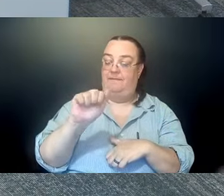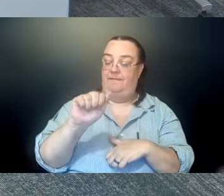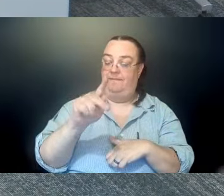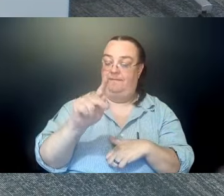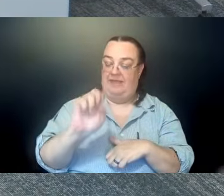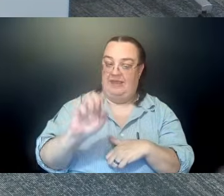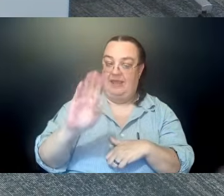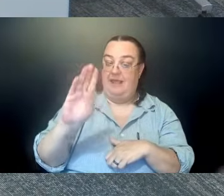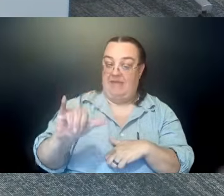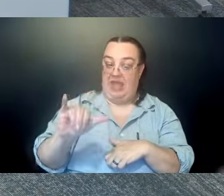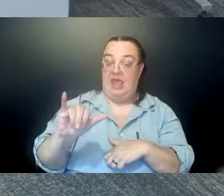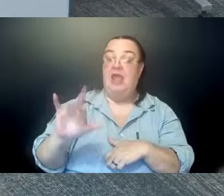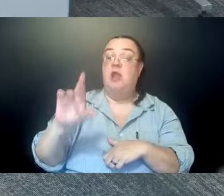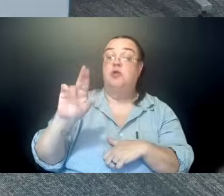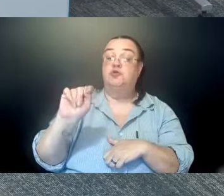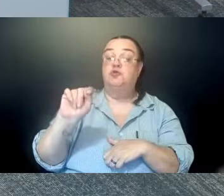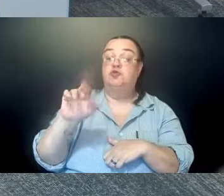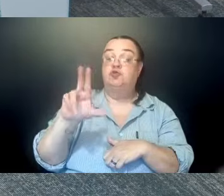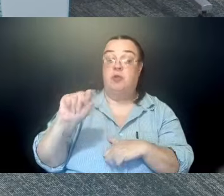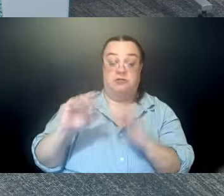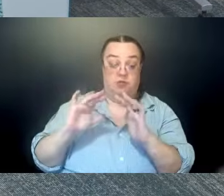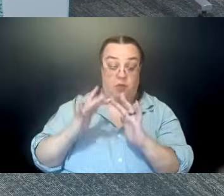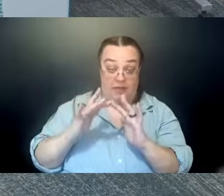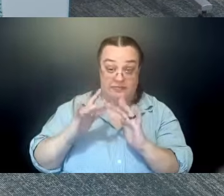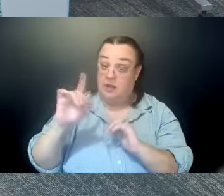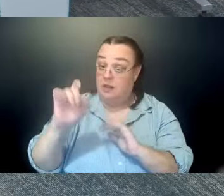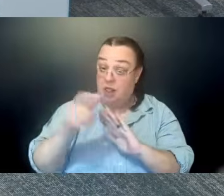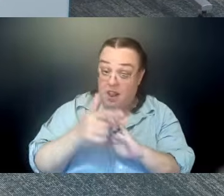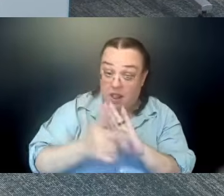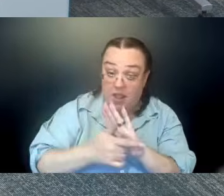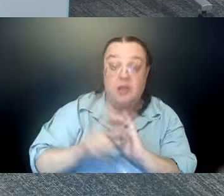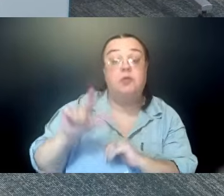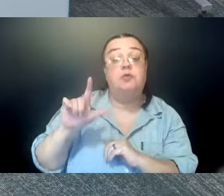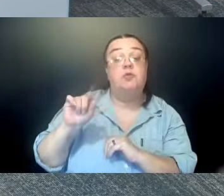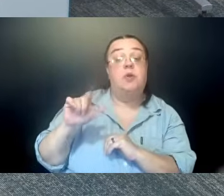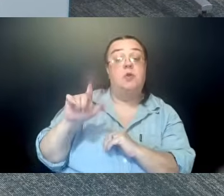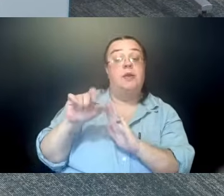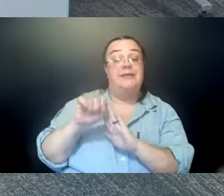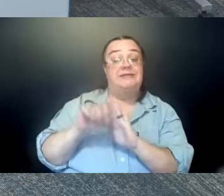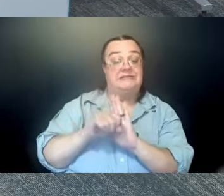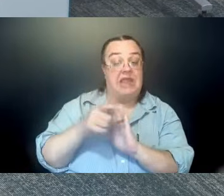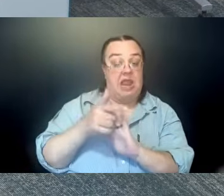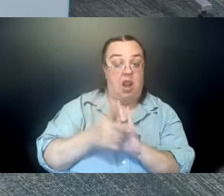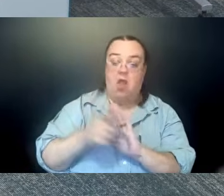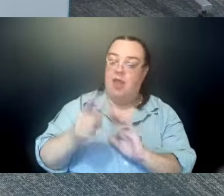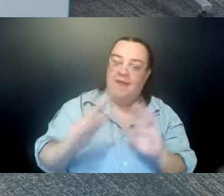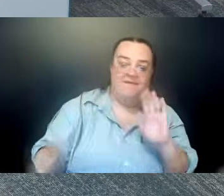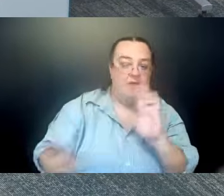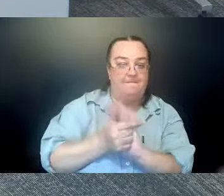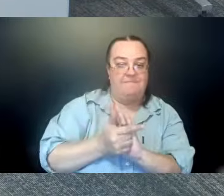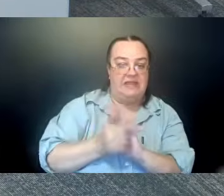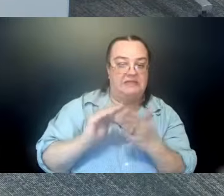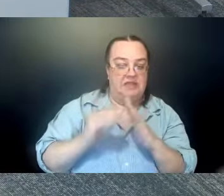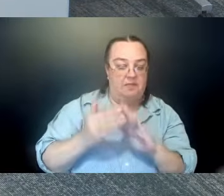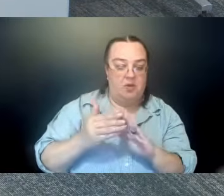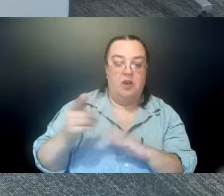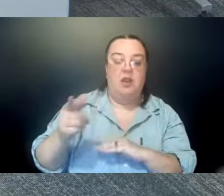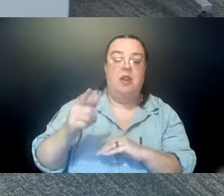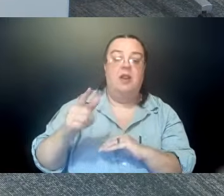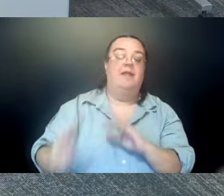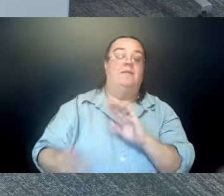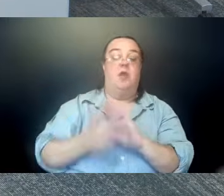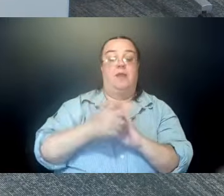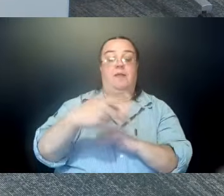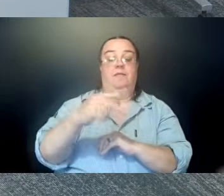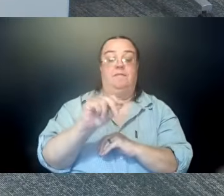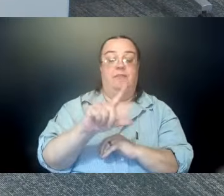legal? A 2021 state law forbids communities from prohibiting pollinator gardens,